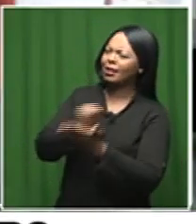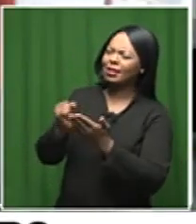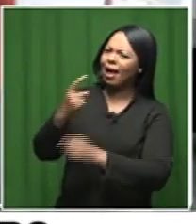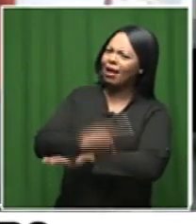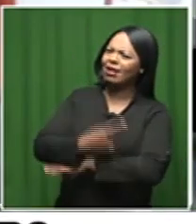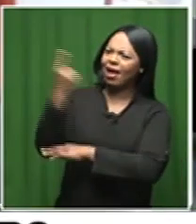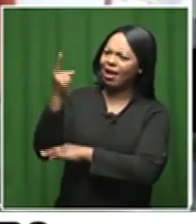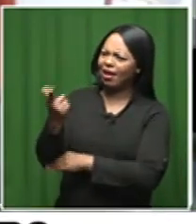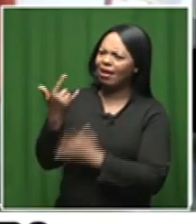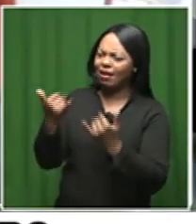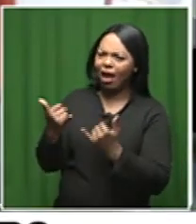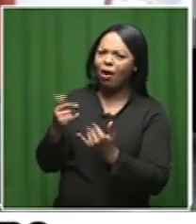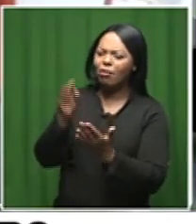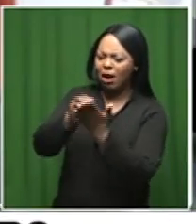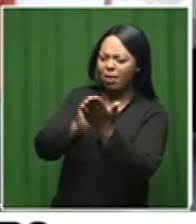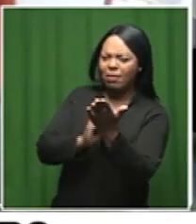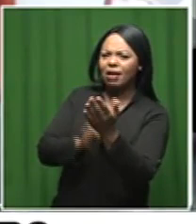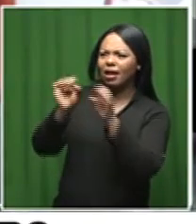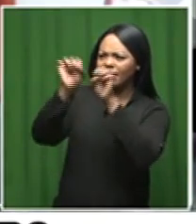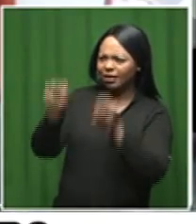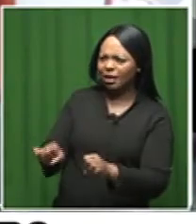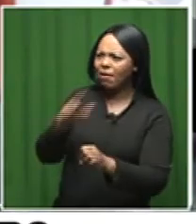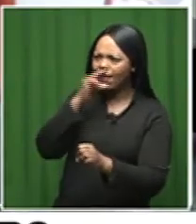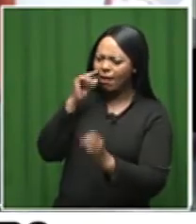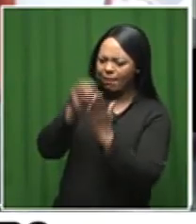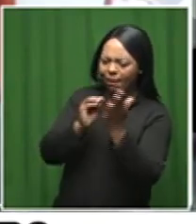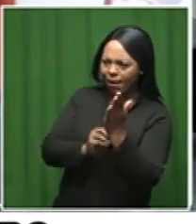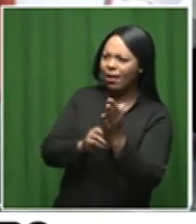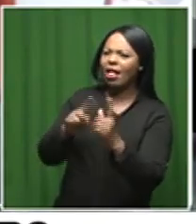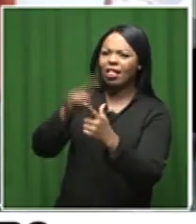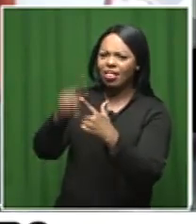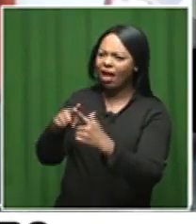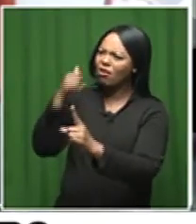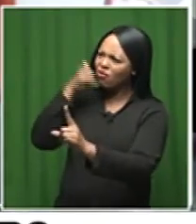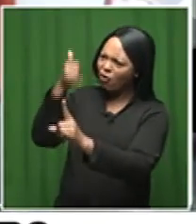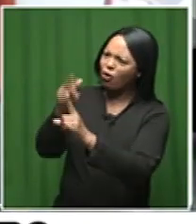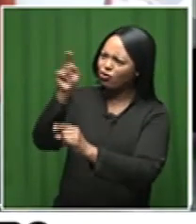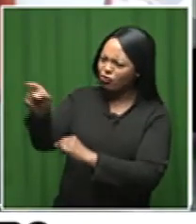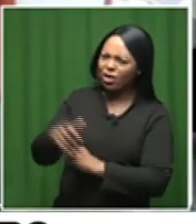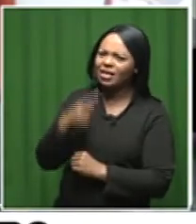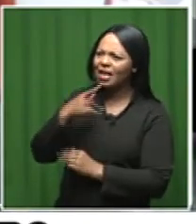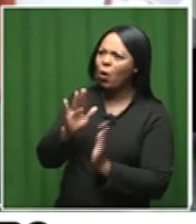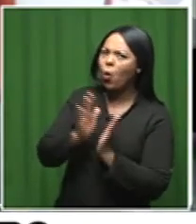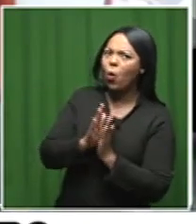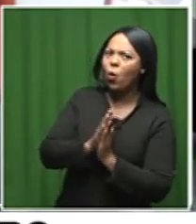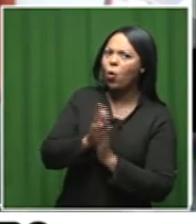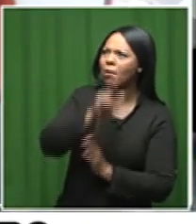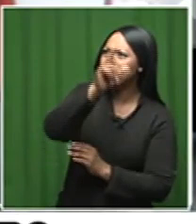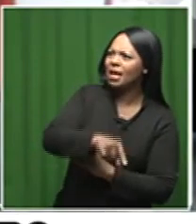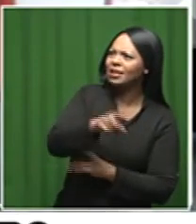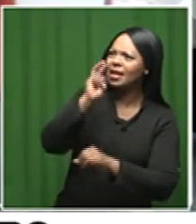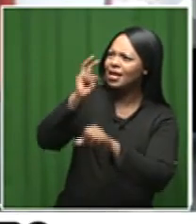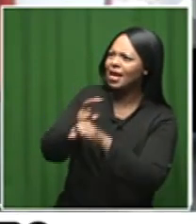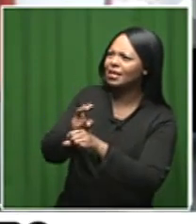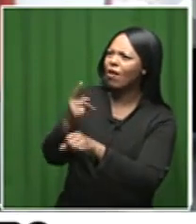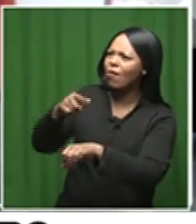taking a swab and putting you on a registry, and then you getting the call to say, hey, Mfundo, we've got someone that may need your type of stem cells